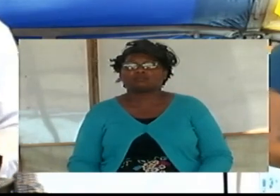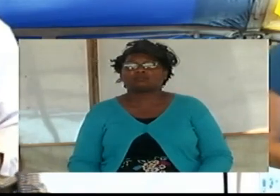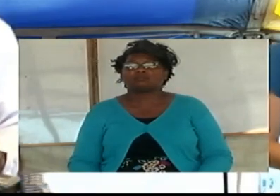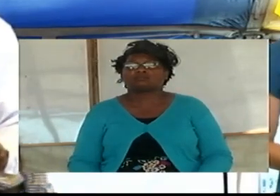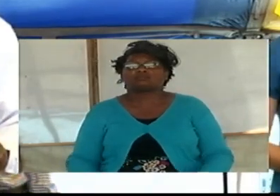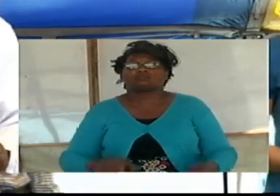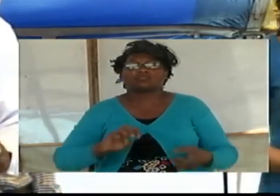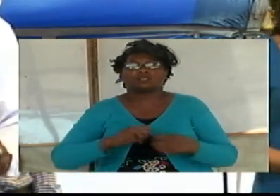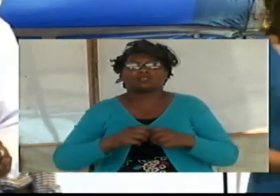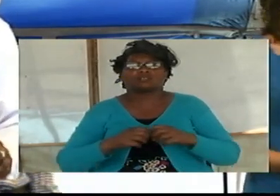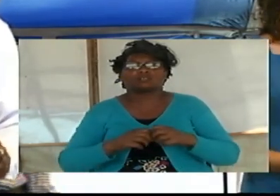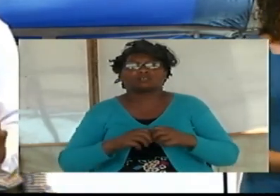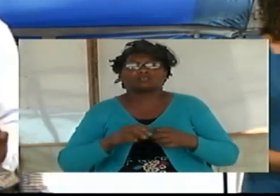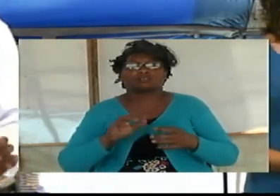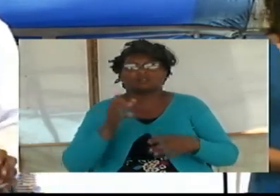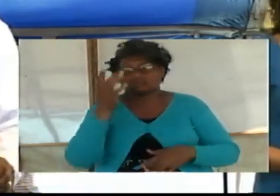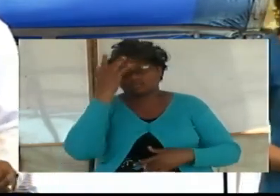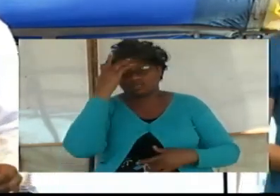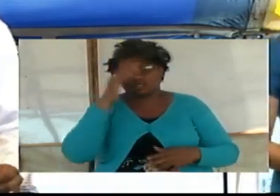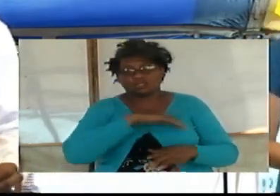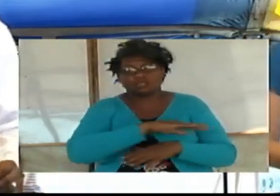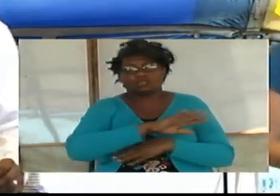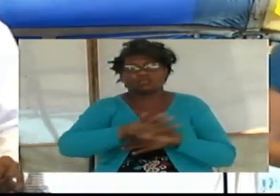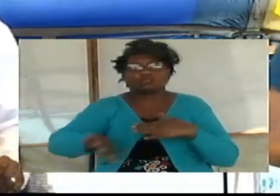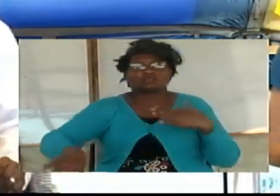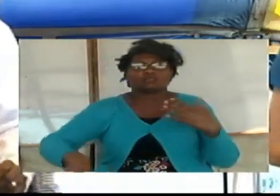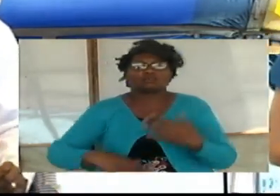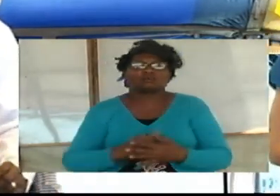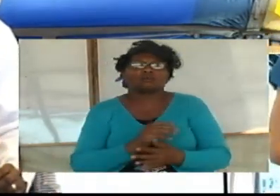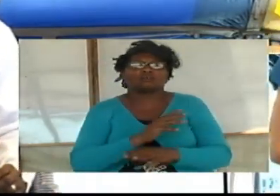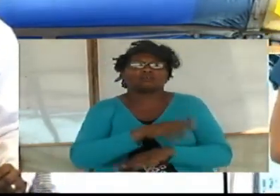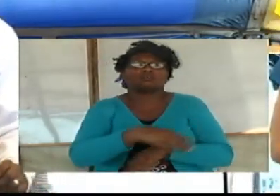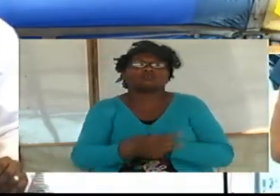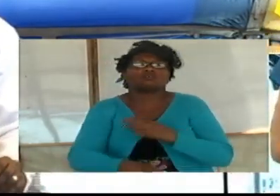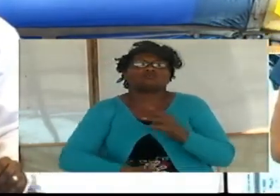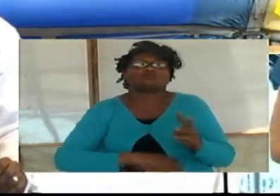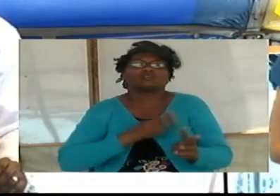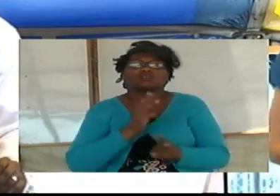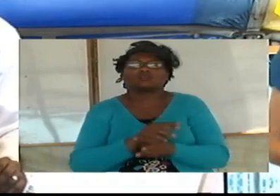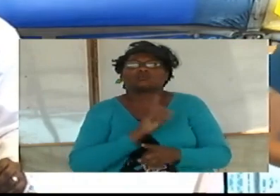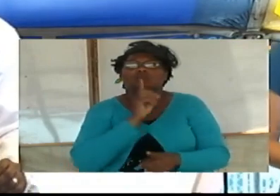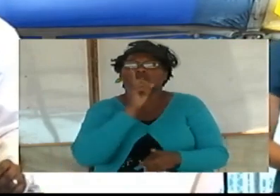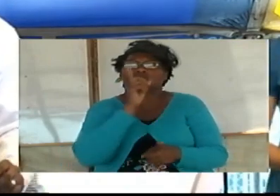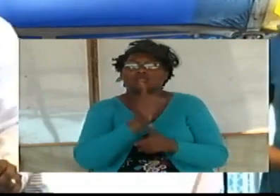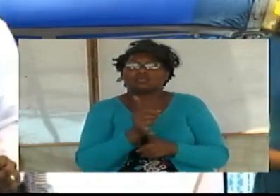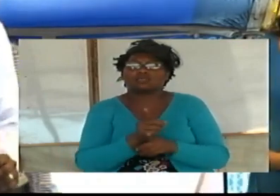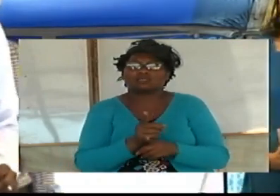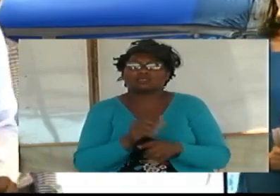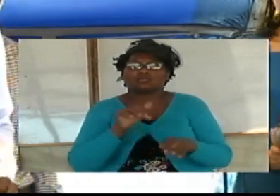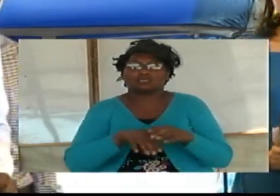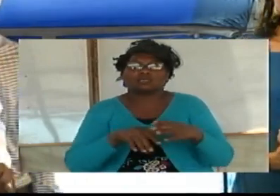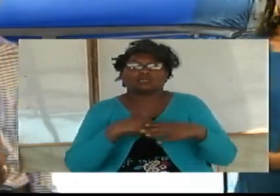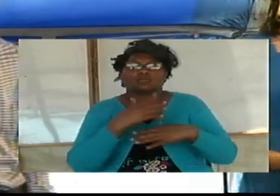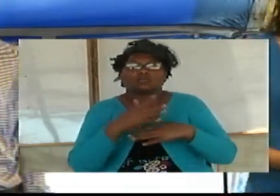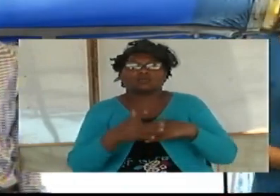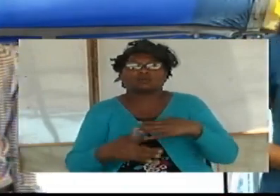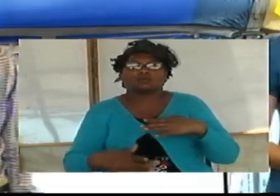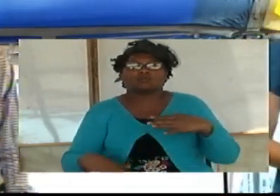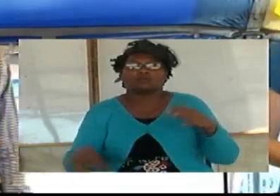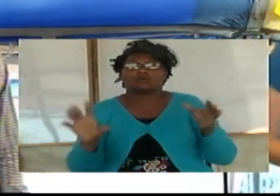world, hallelujah, can I tell you today that the answer is in the blood of Jesus.